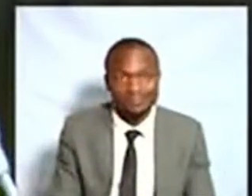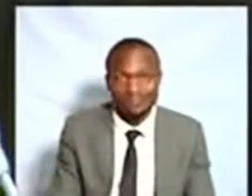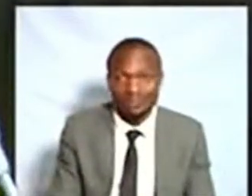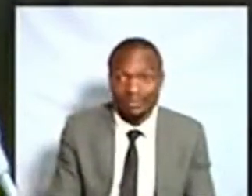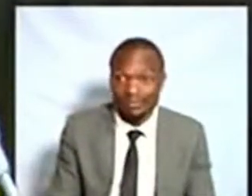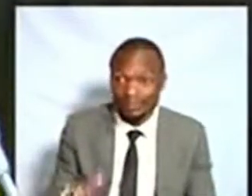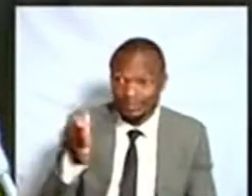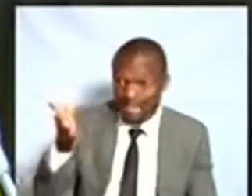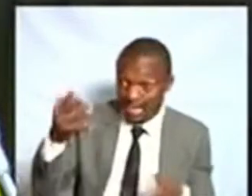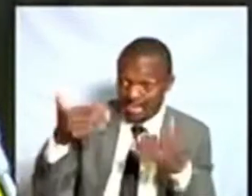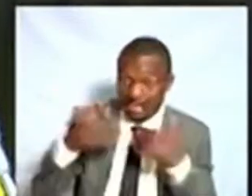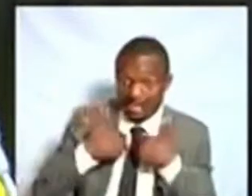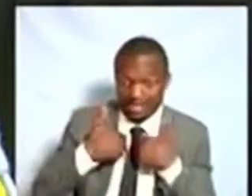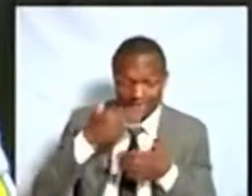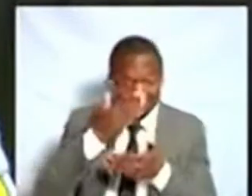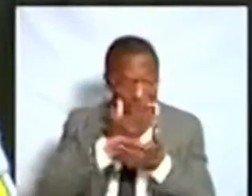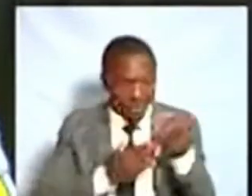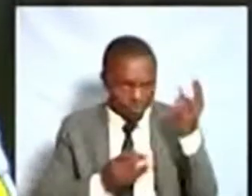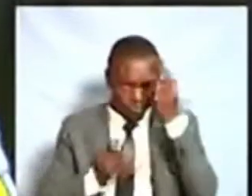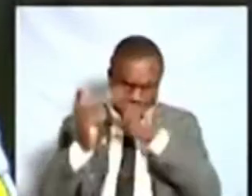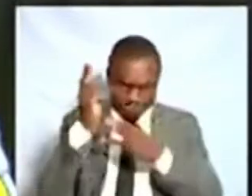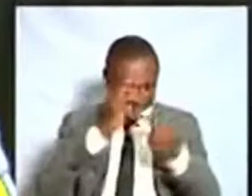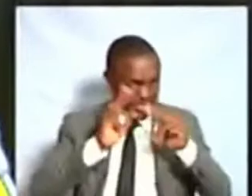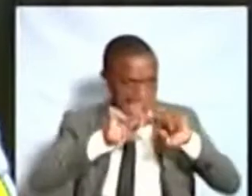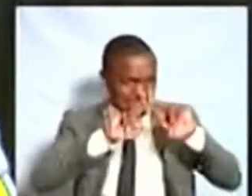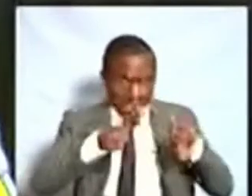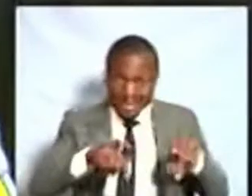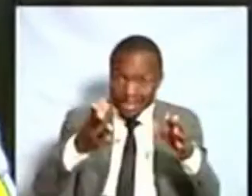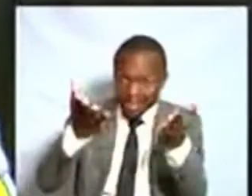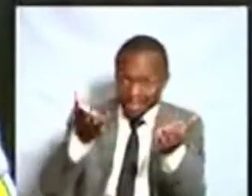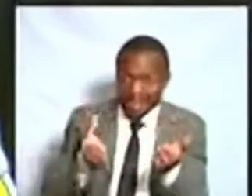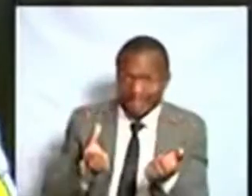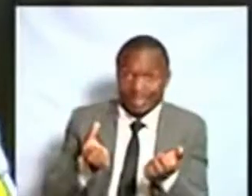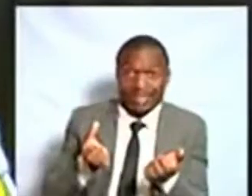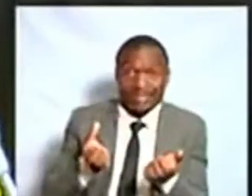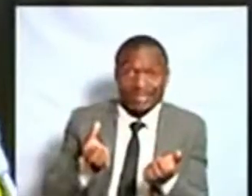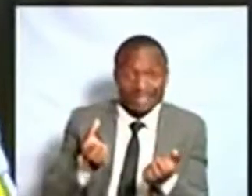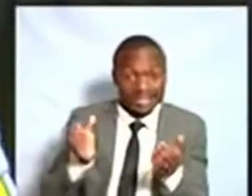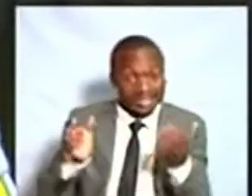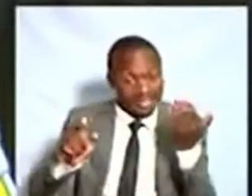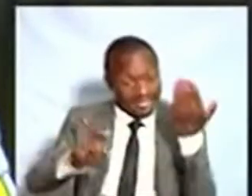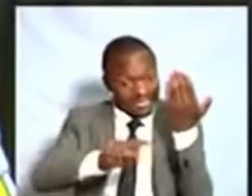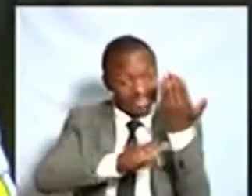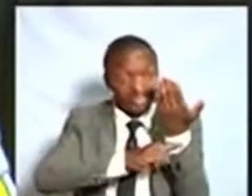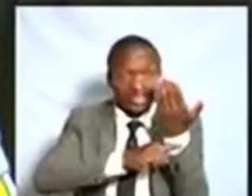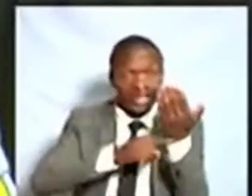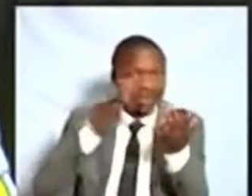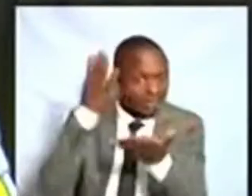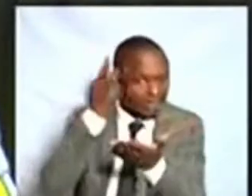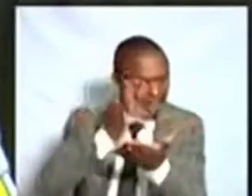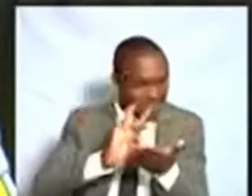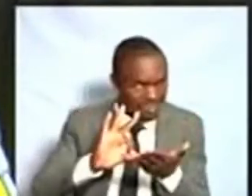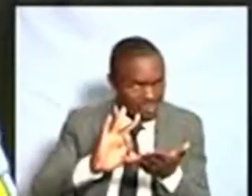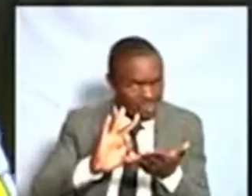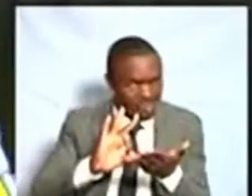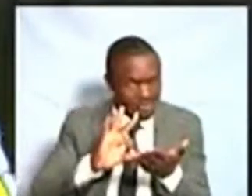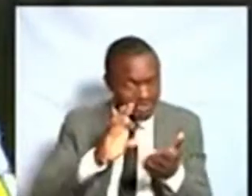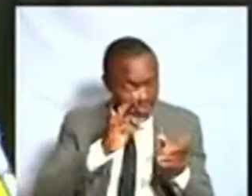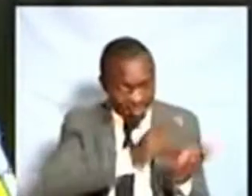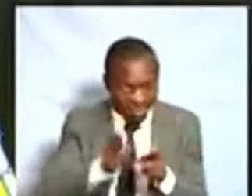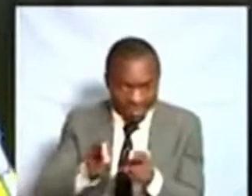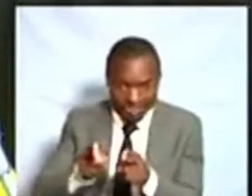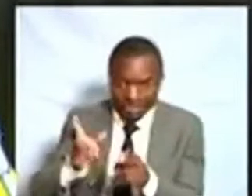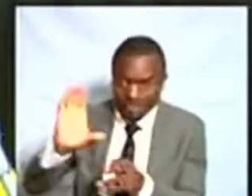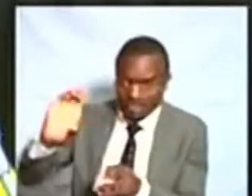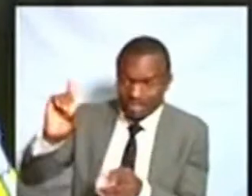I have some concerns, Chair. I would want the town clerk to clear, because when it's